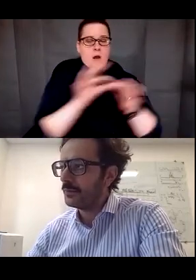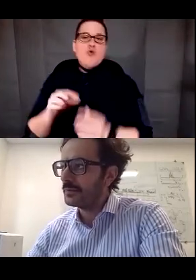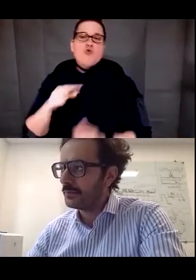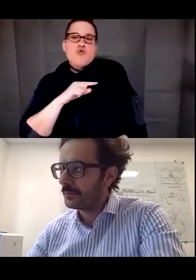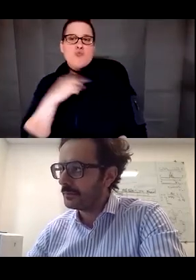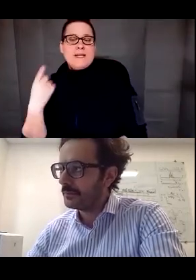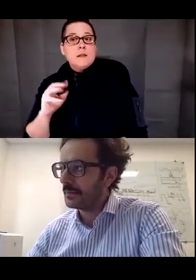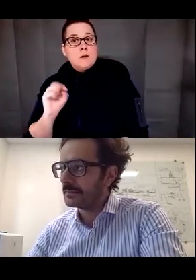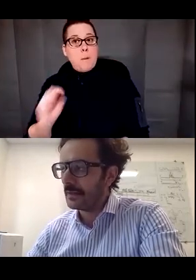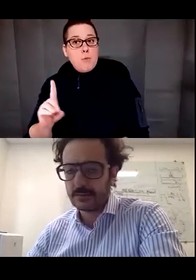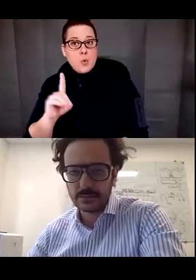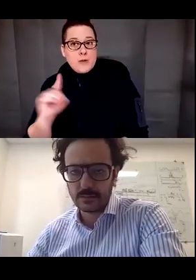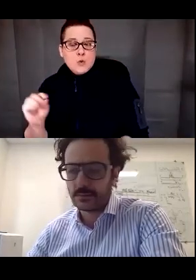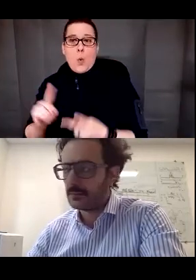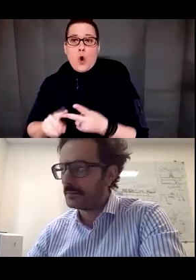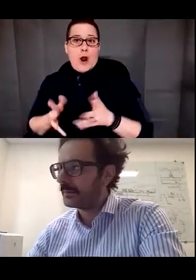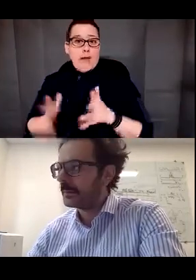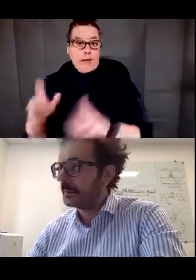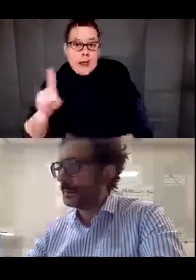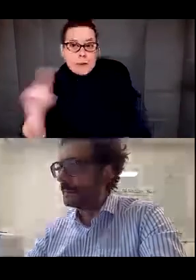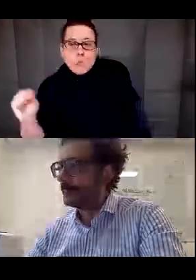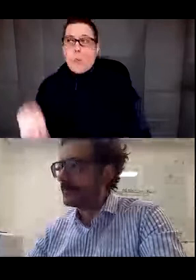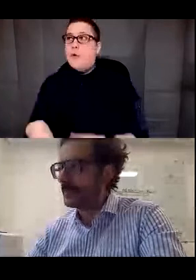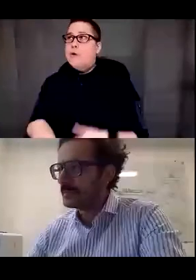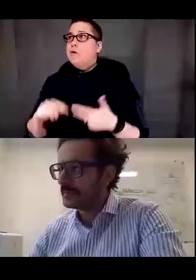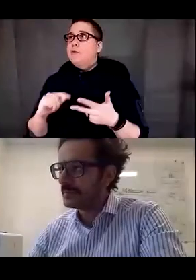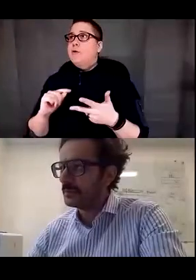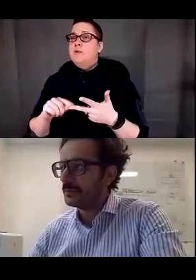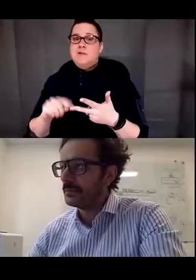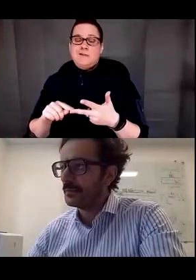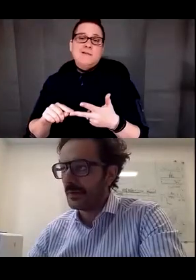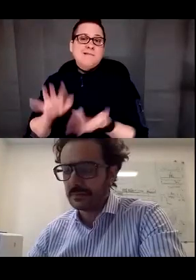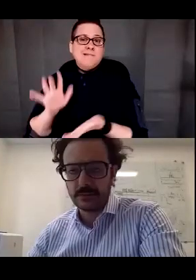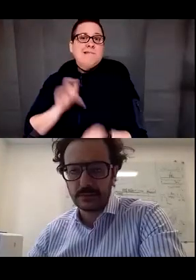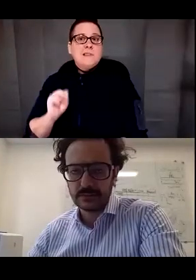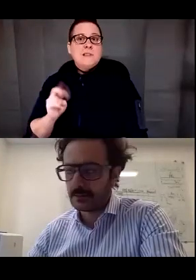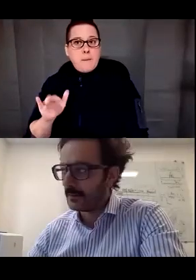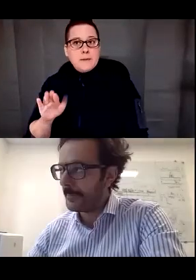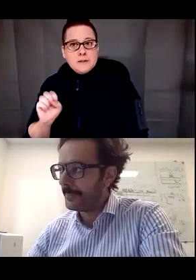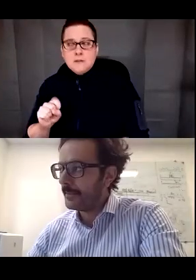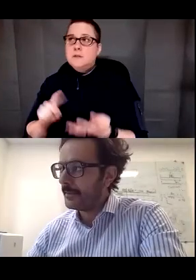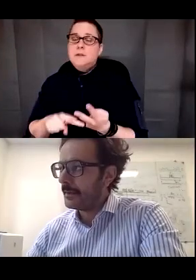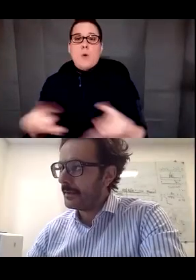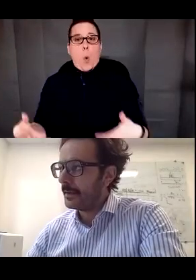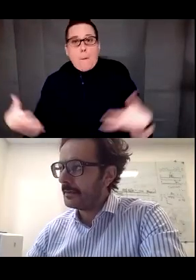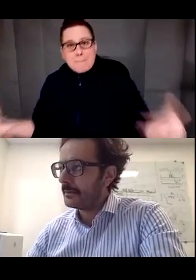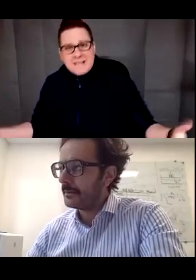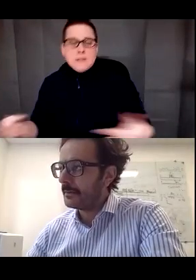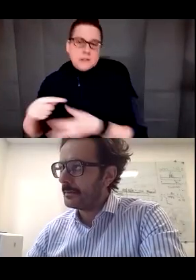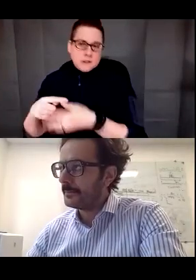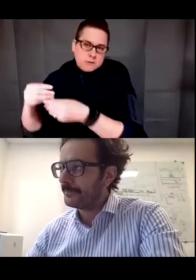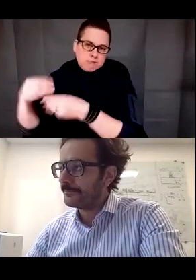for mood disorders, anxiety disorders, substance misuse, obesity, etc.